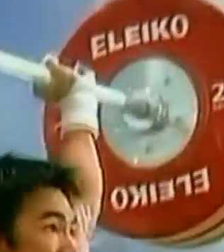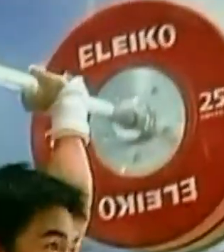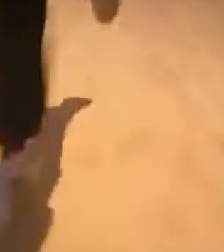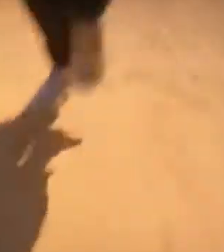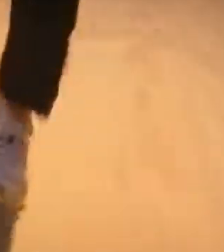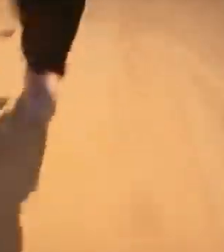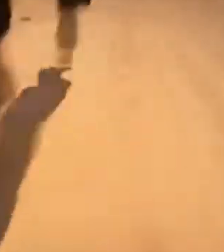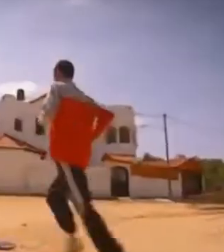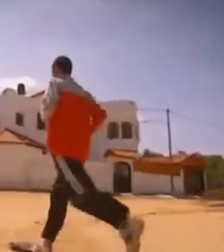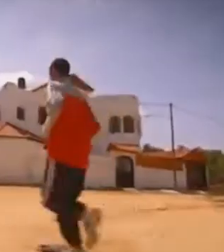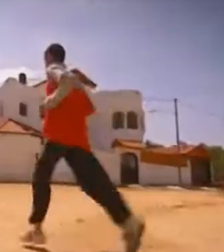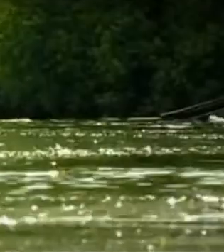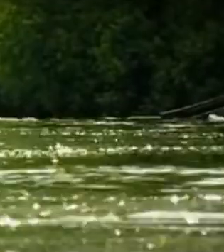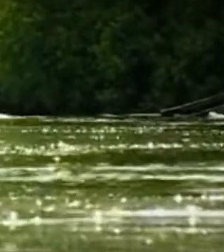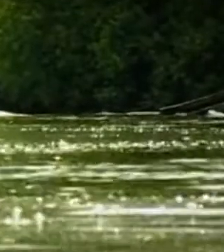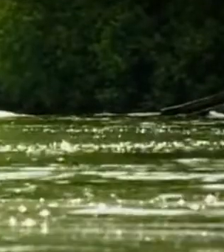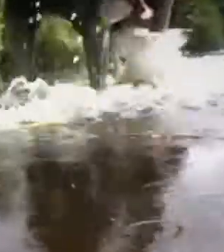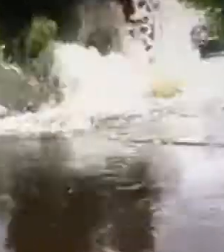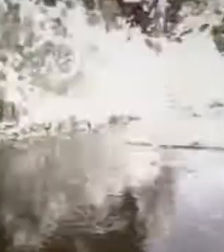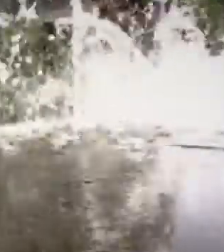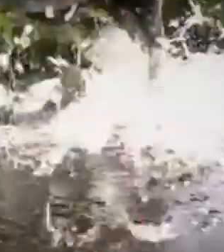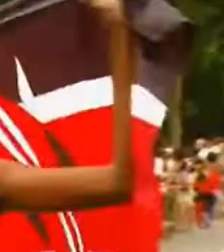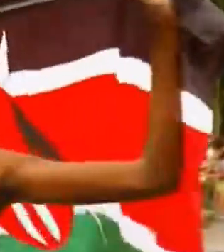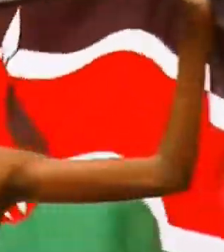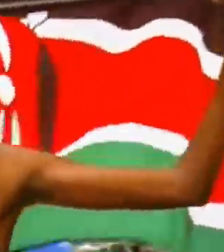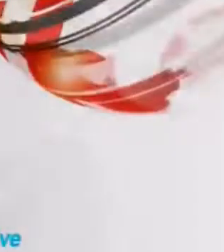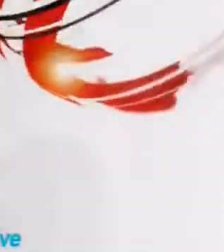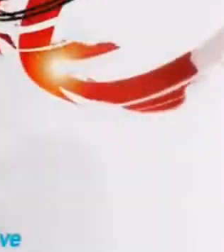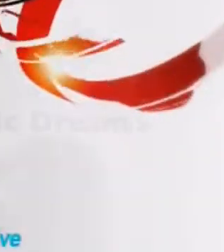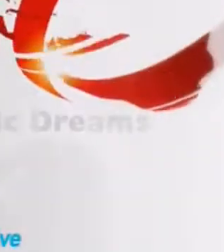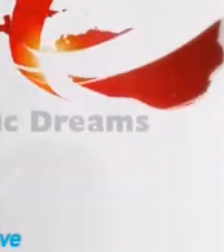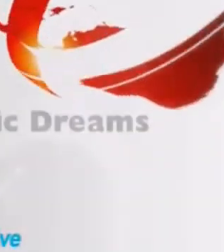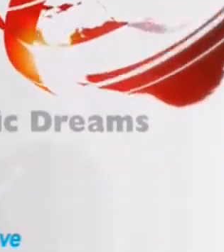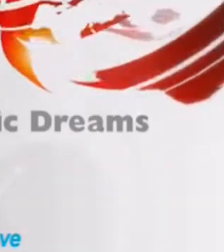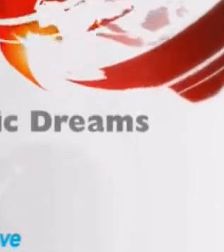on BBC News, Radio 5 Live and at